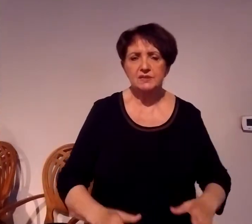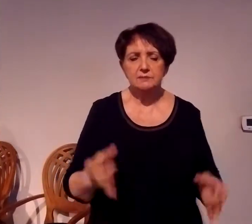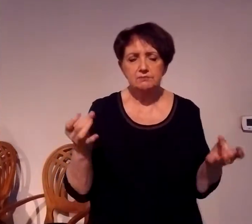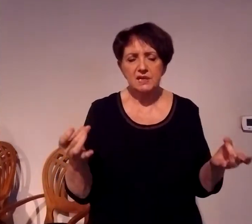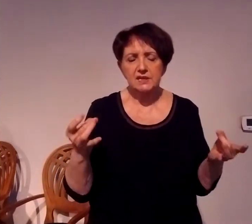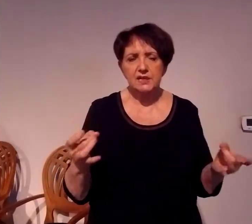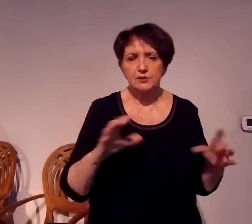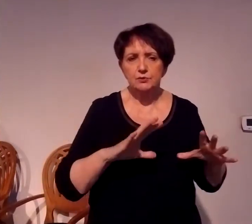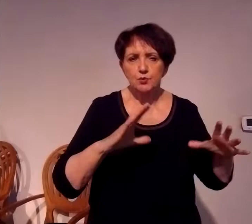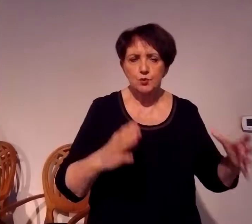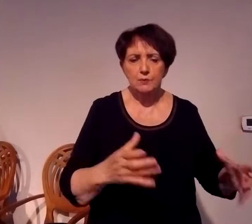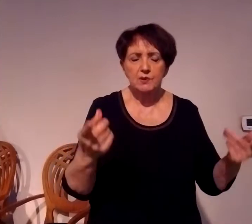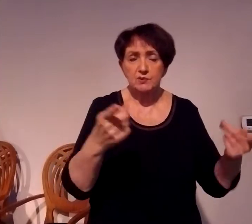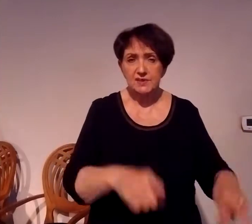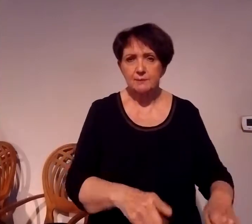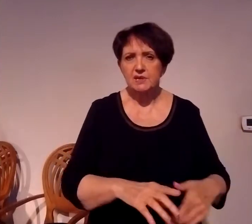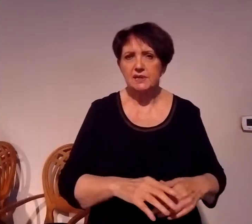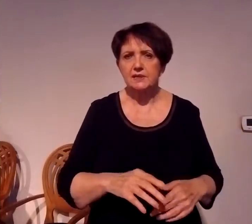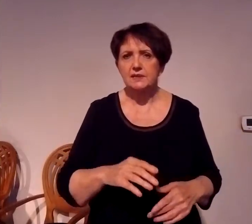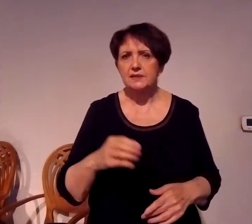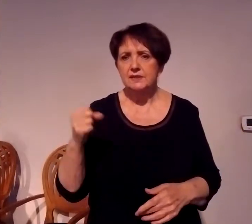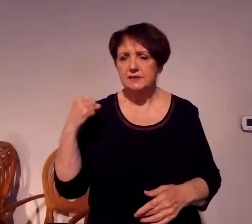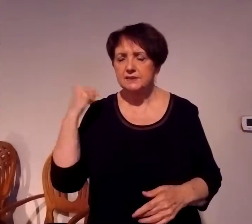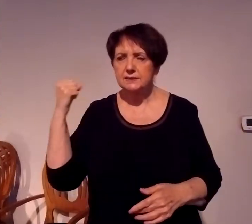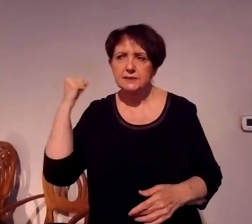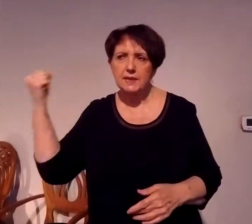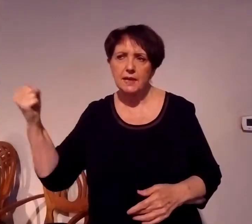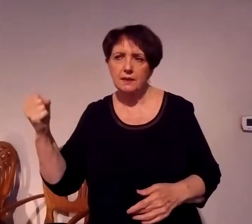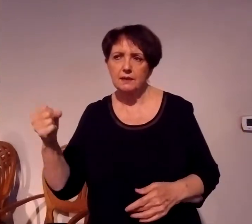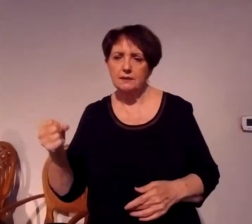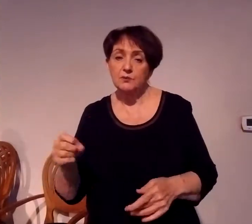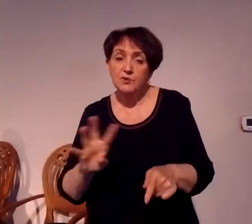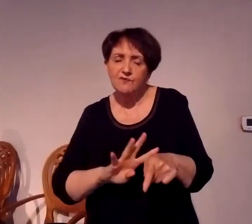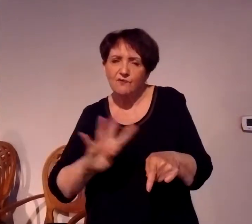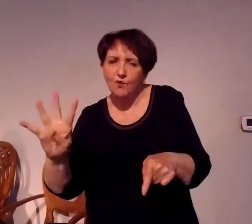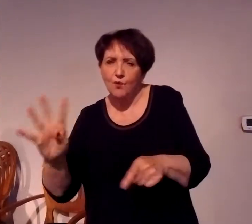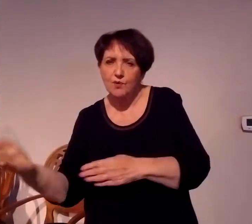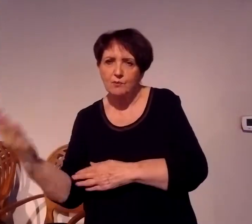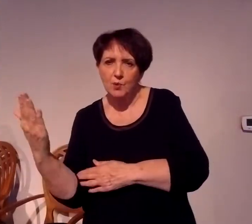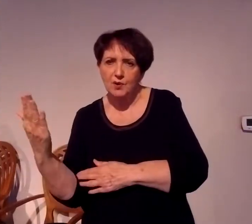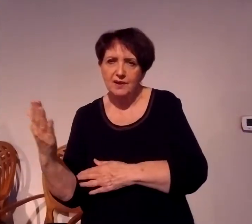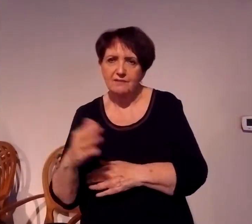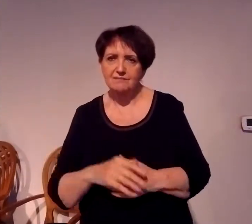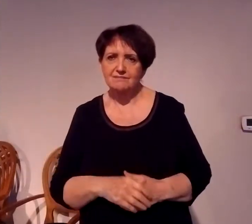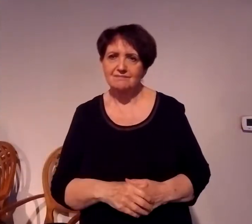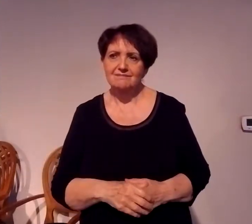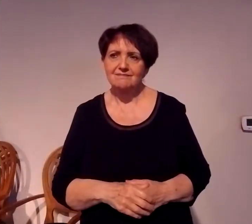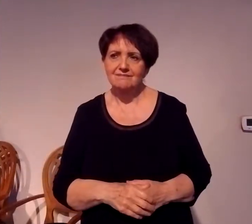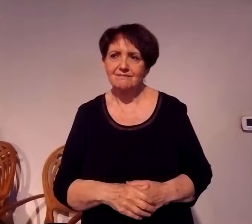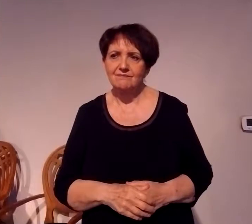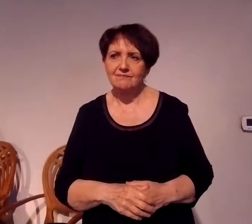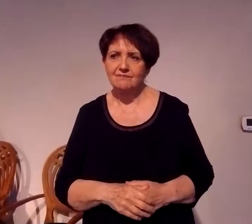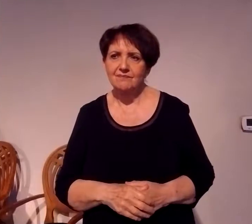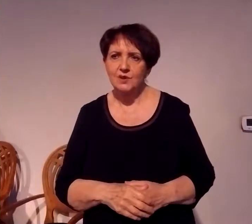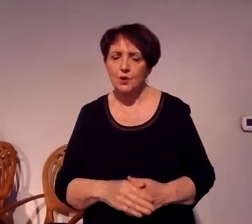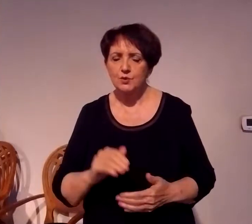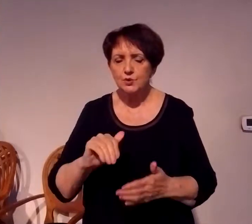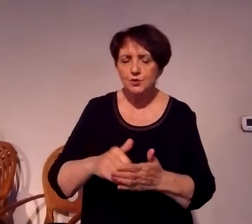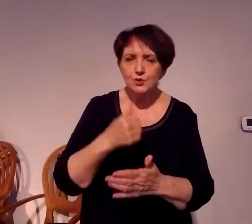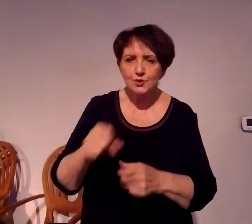meditation that happened in Seattle. It was 4 a.m. in the morning on New Year's